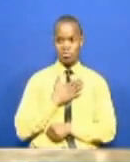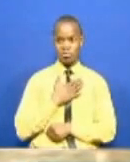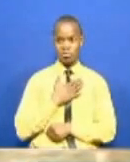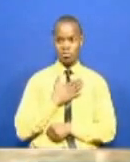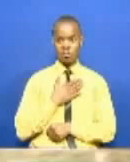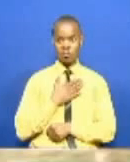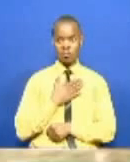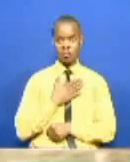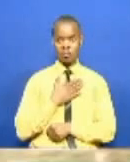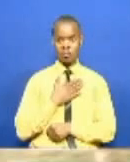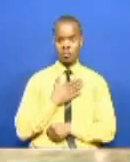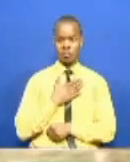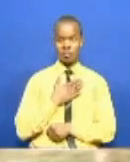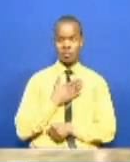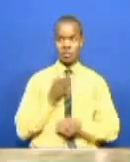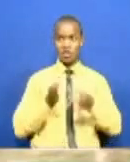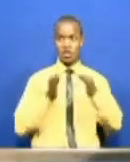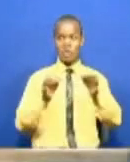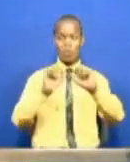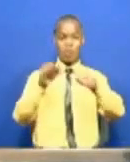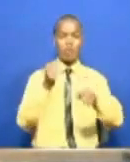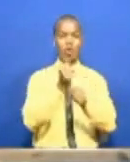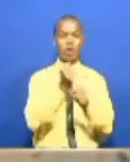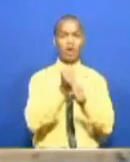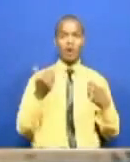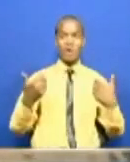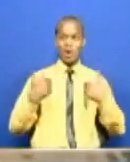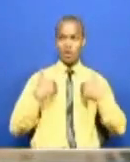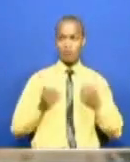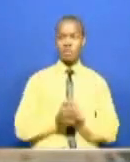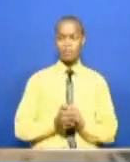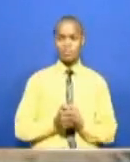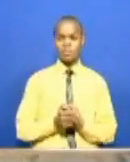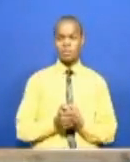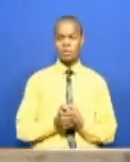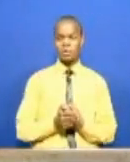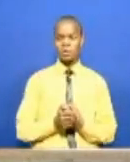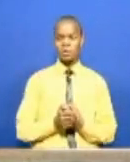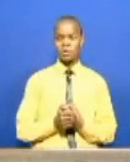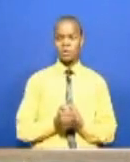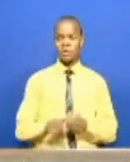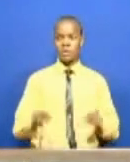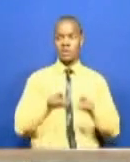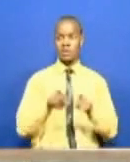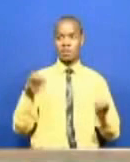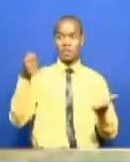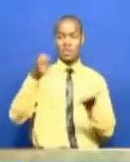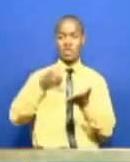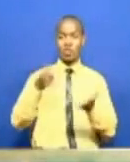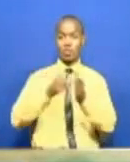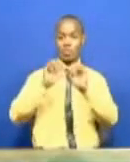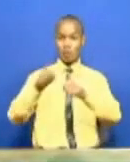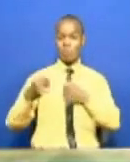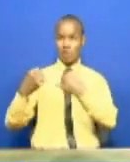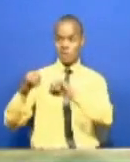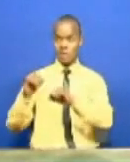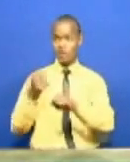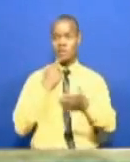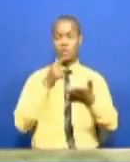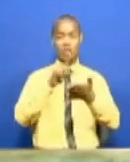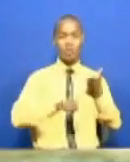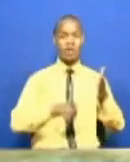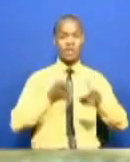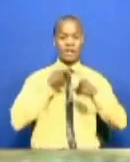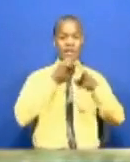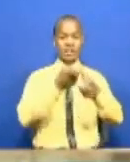machukuo, matumaruo. The octogenarian, who was involved in the struggle for independence, said she has a gift for